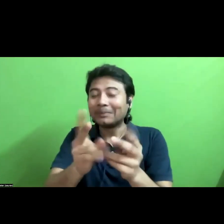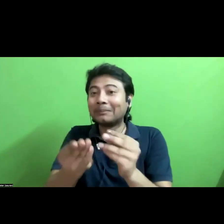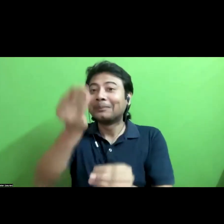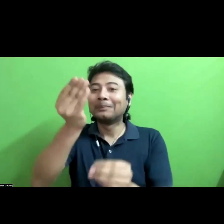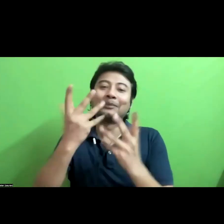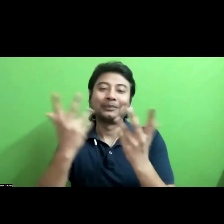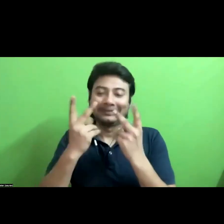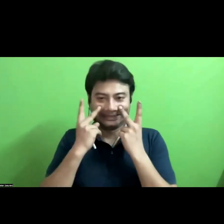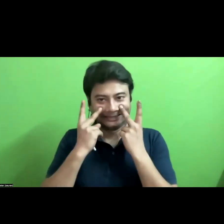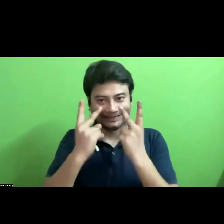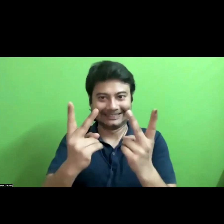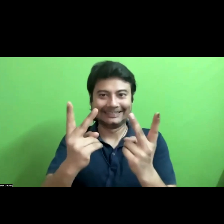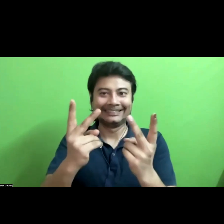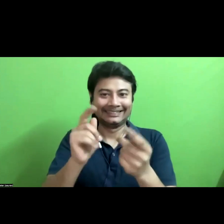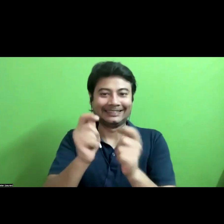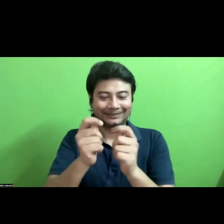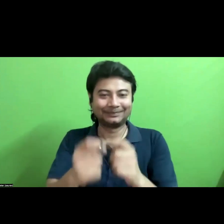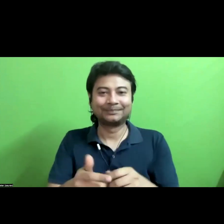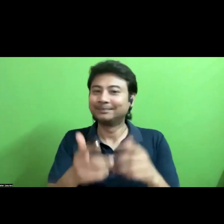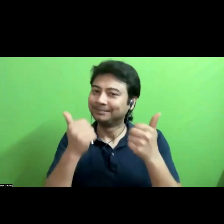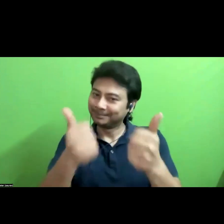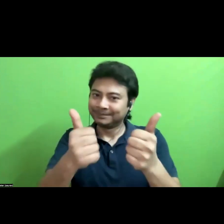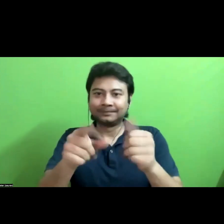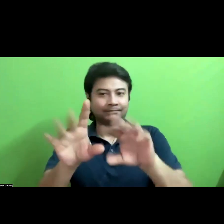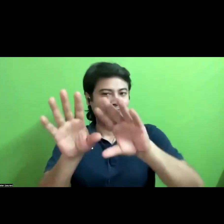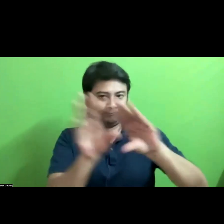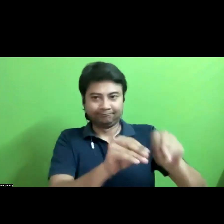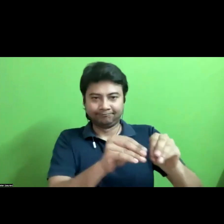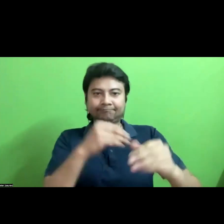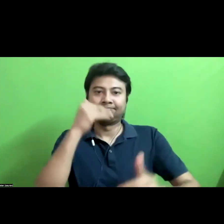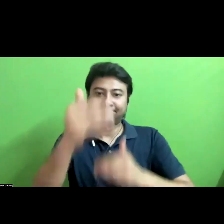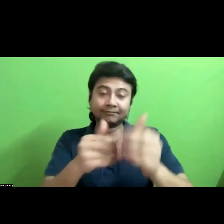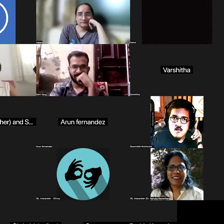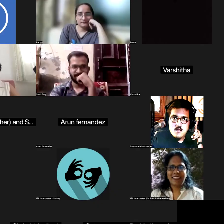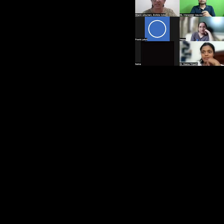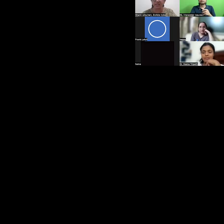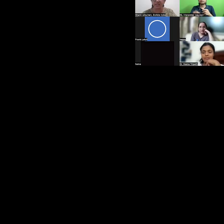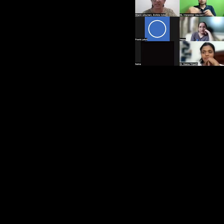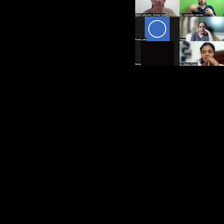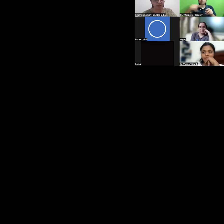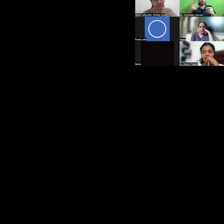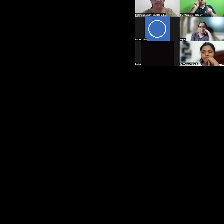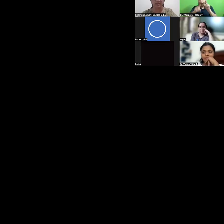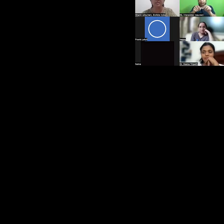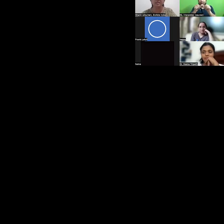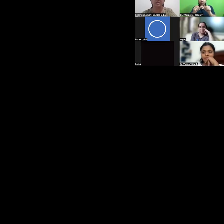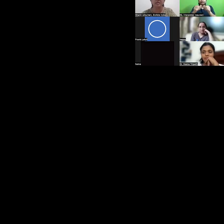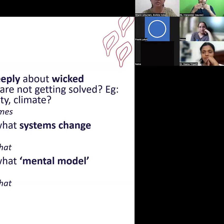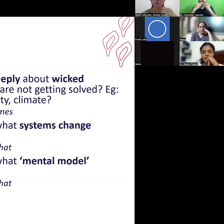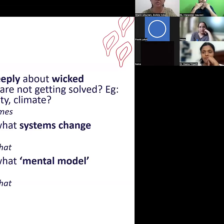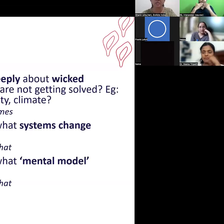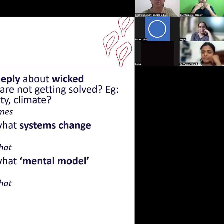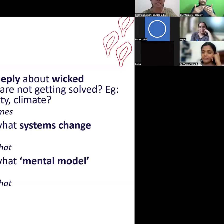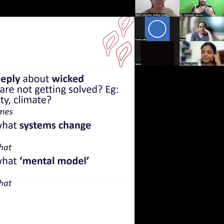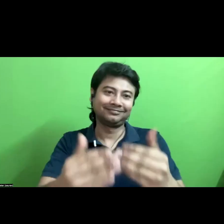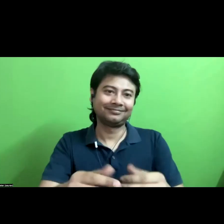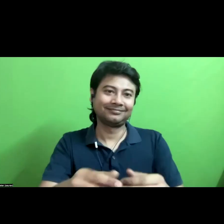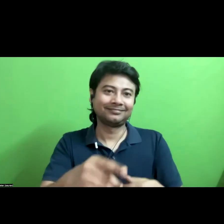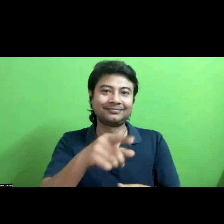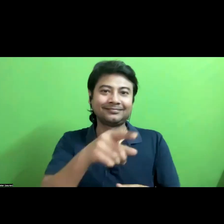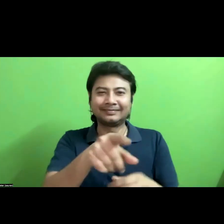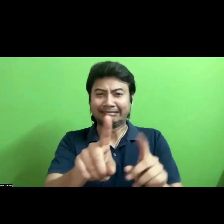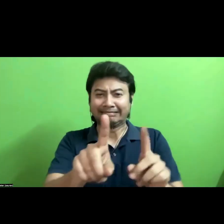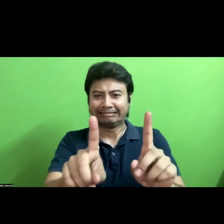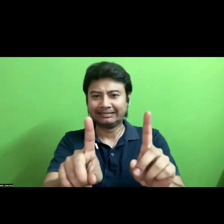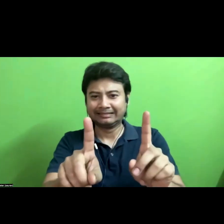Yeah, I think with that we will just move on. And thank you so much for your responses. Sorry, I'll just stop sharing because I need